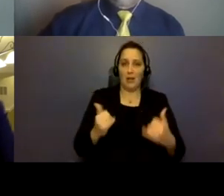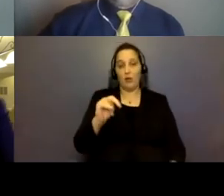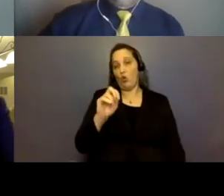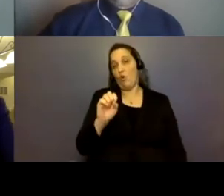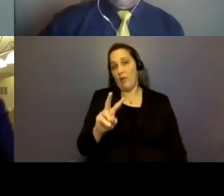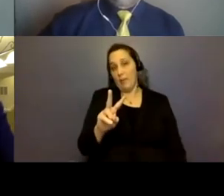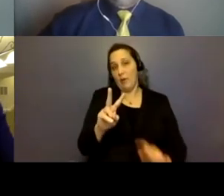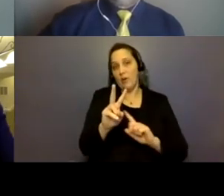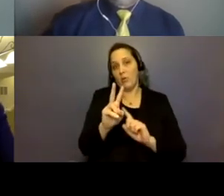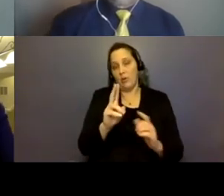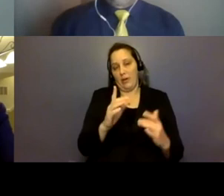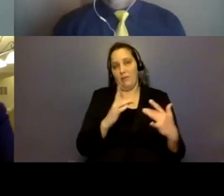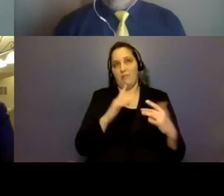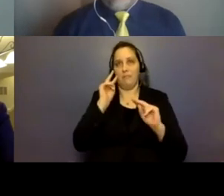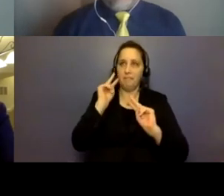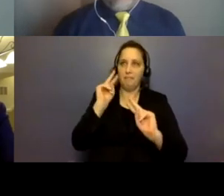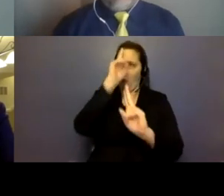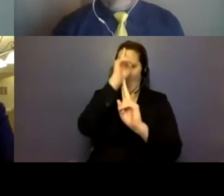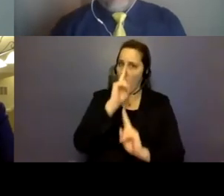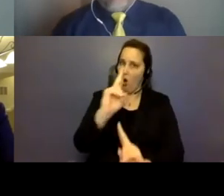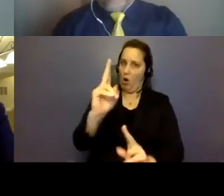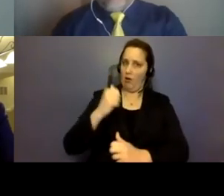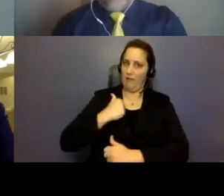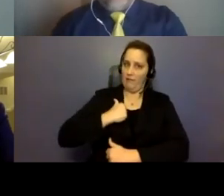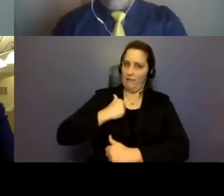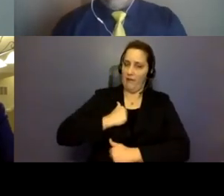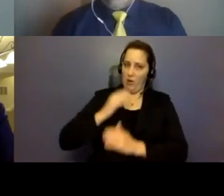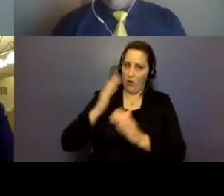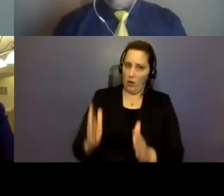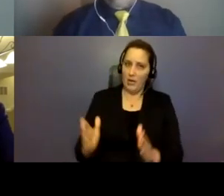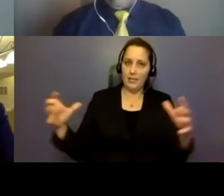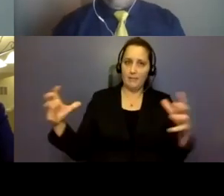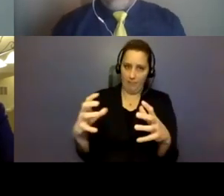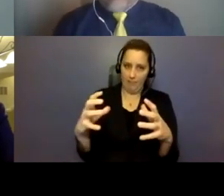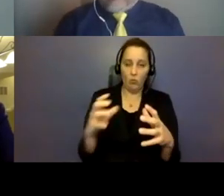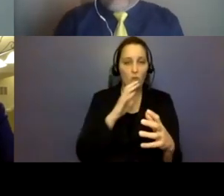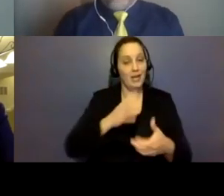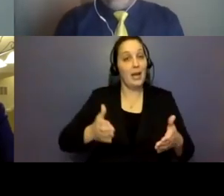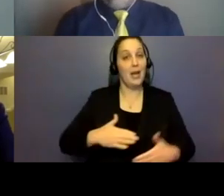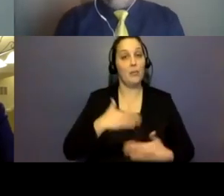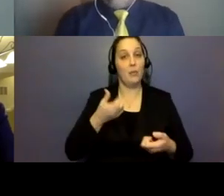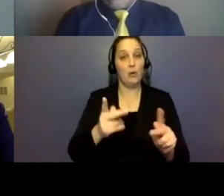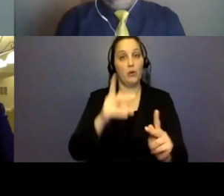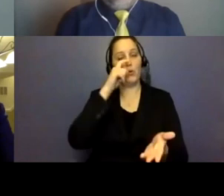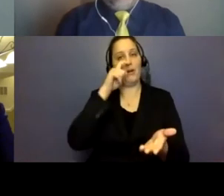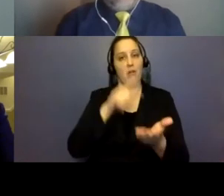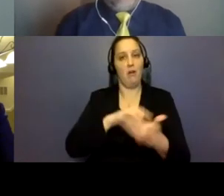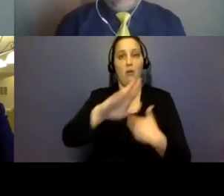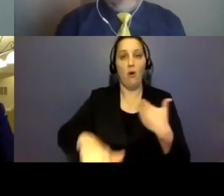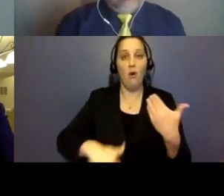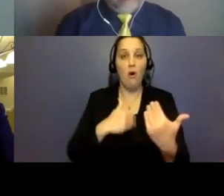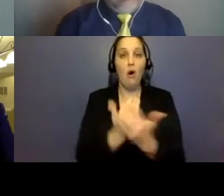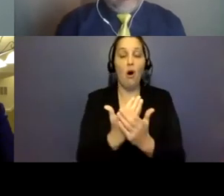the month where we honor veterans, and we are really, really happy to have this opportunity to acknowledge all of